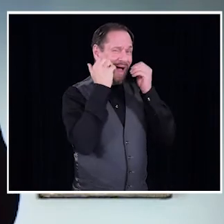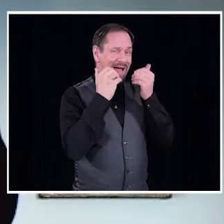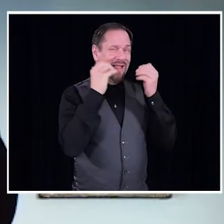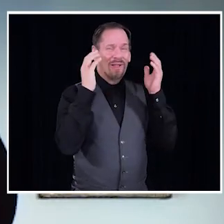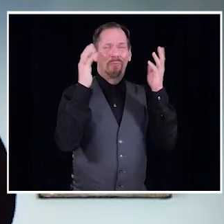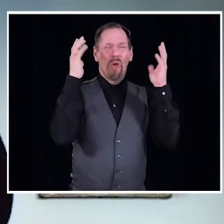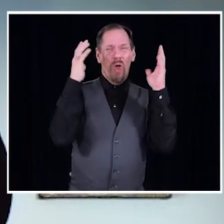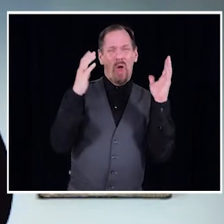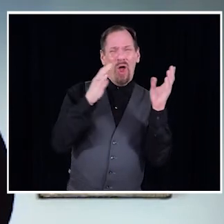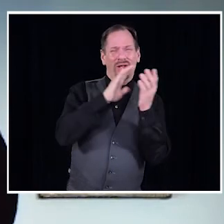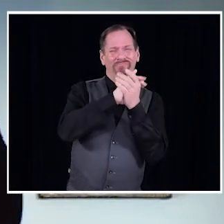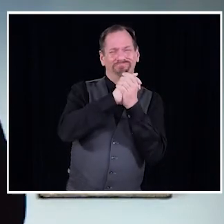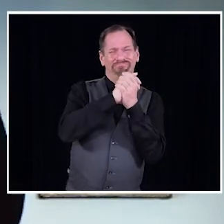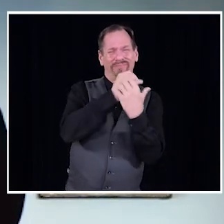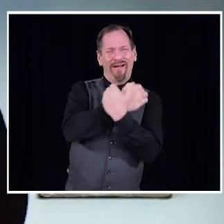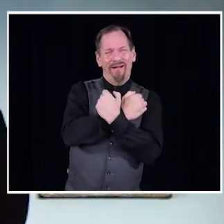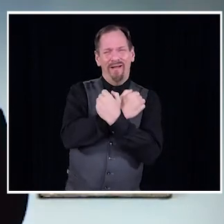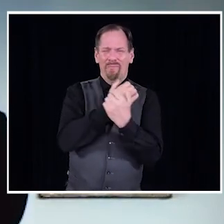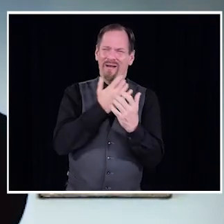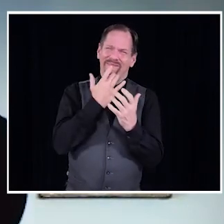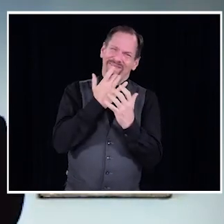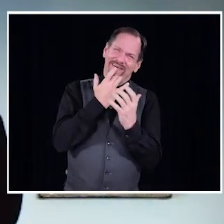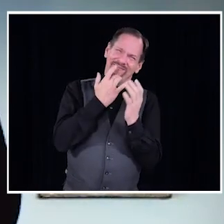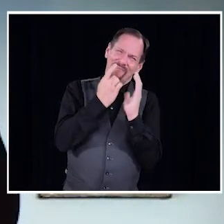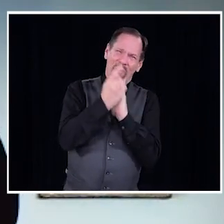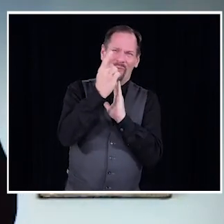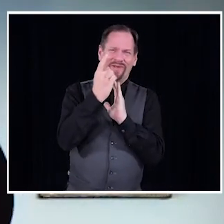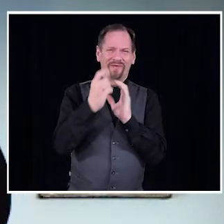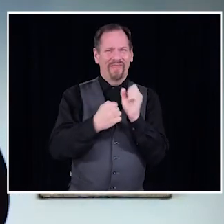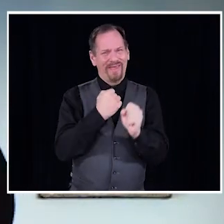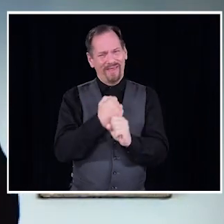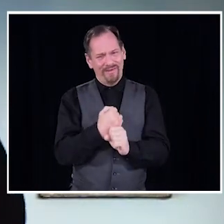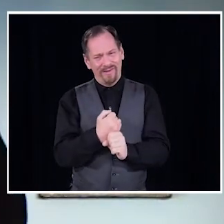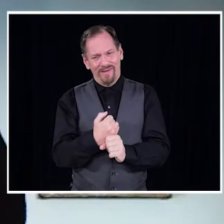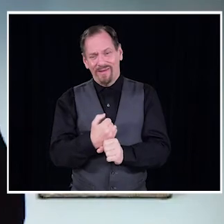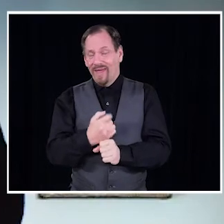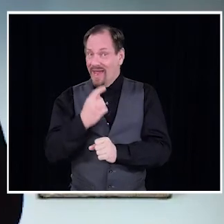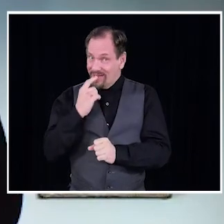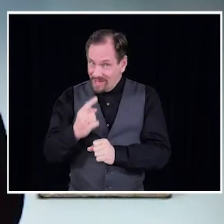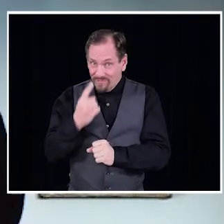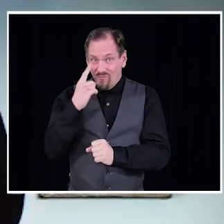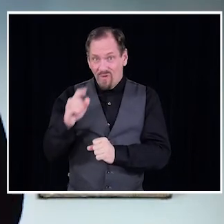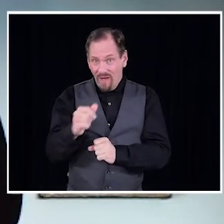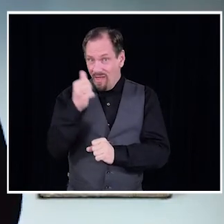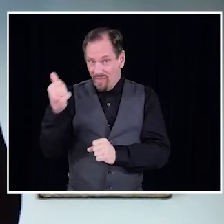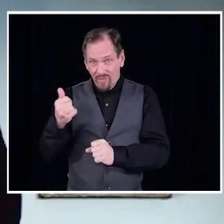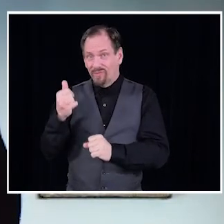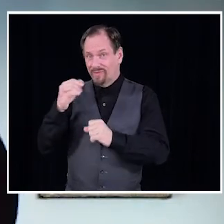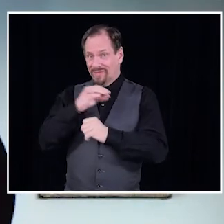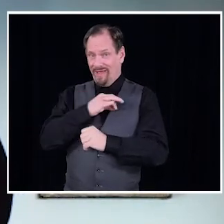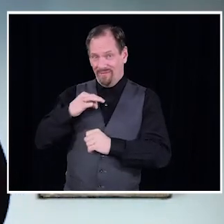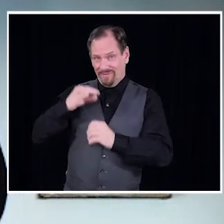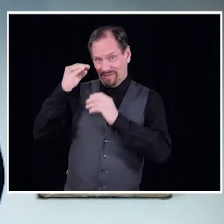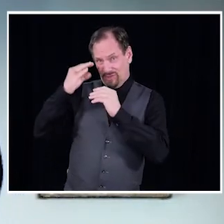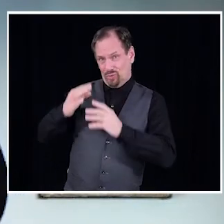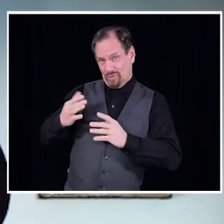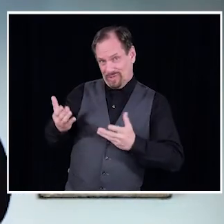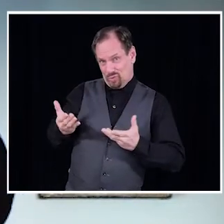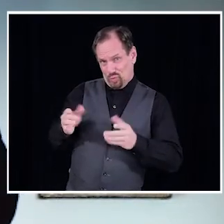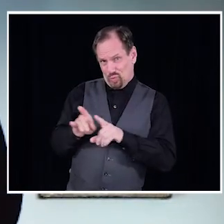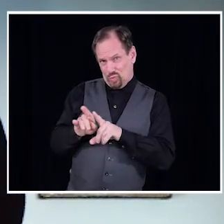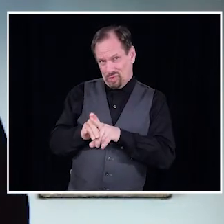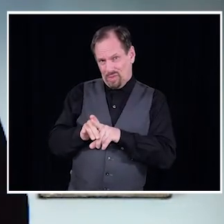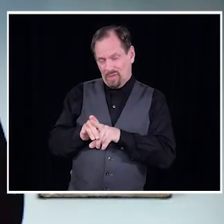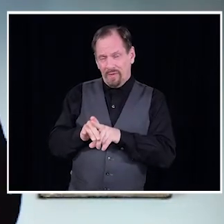and colleagues is truly one of my favourite moments of the year, and it is for my colleagues as well.